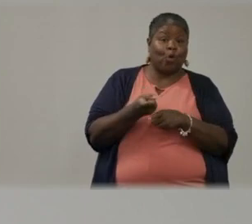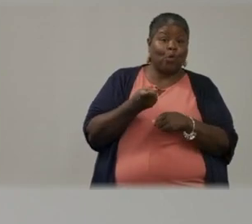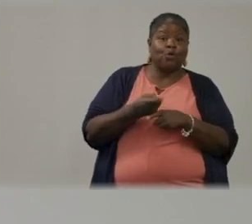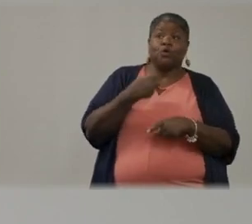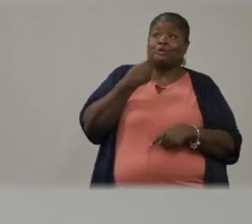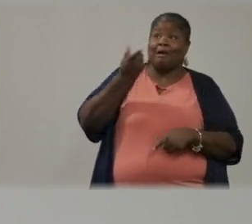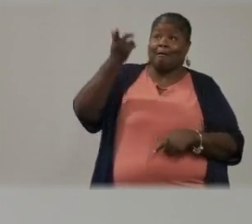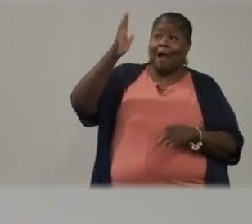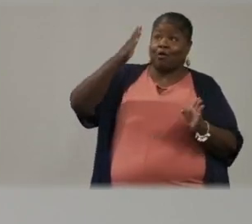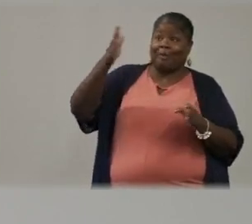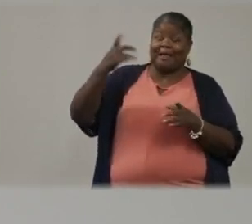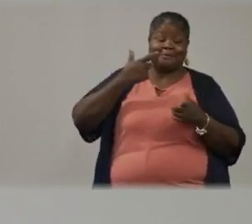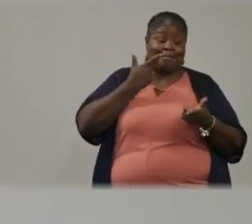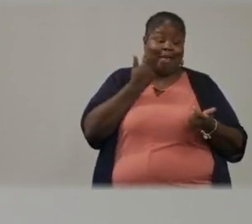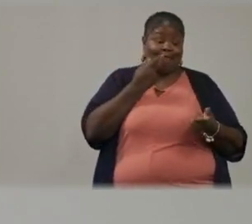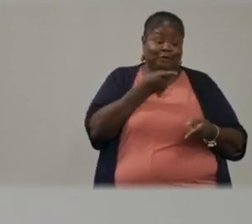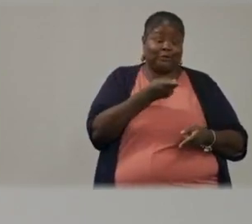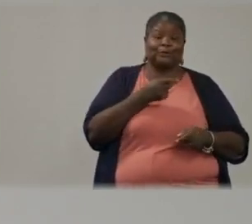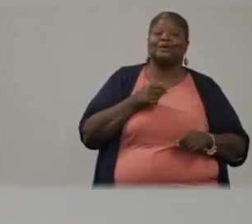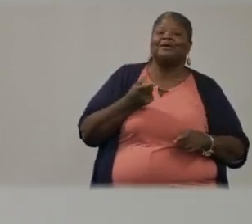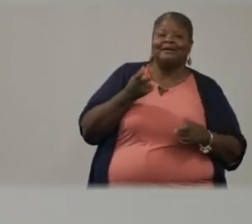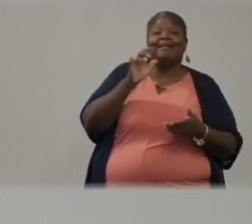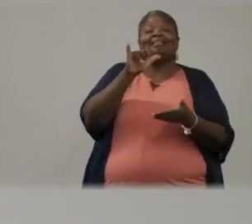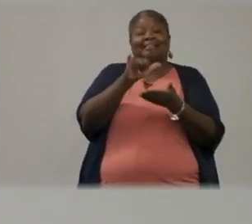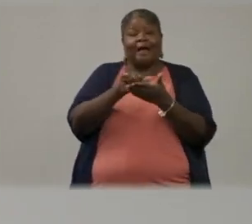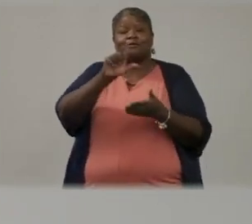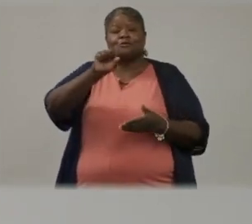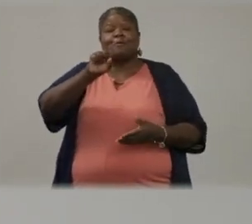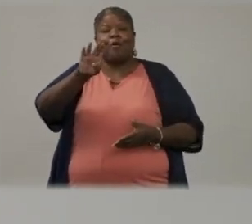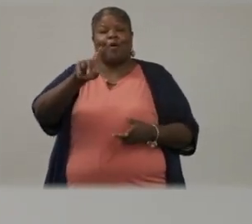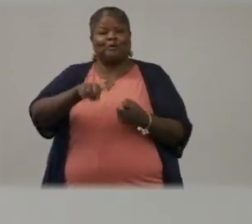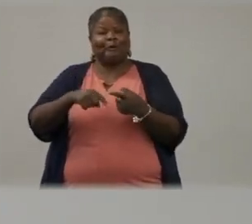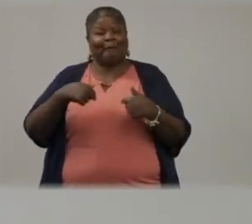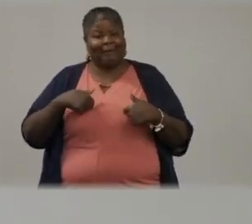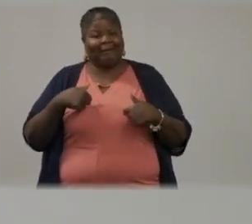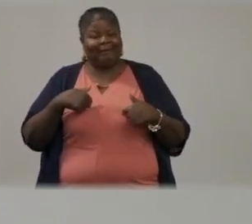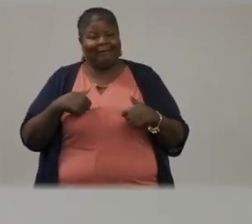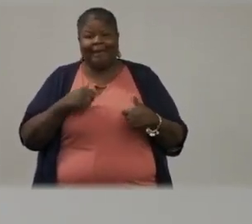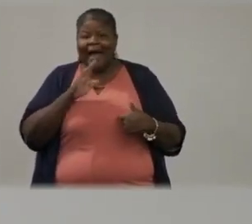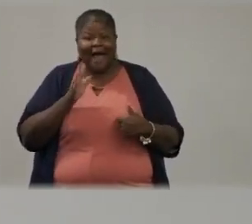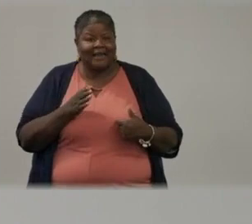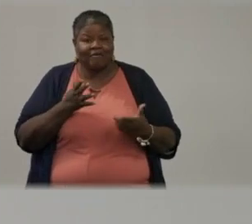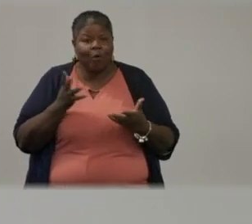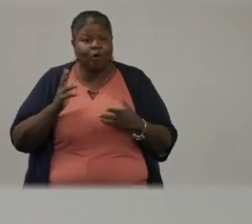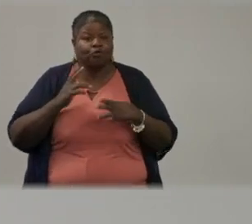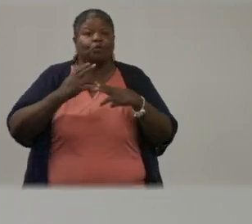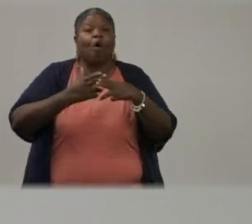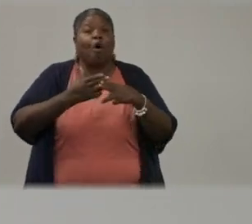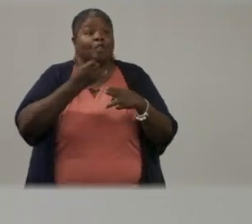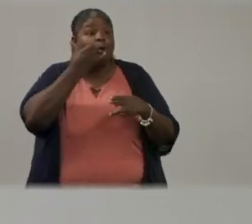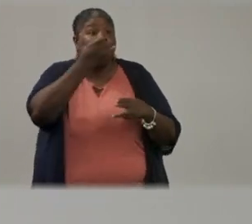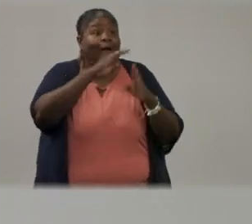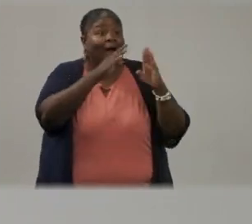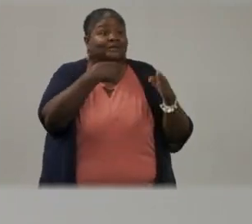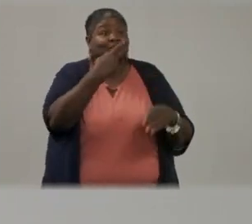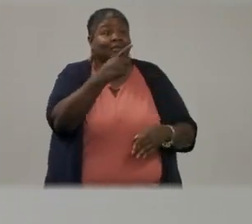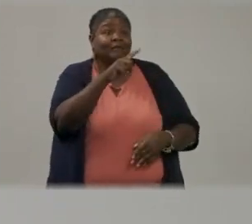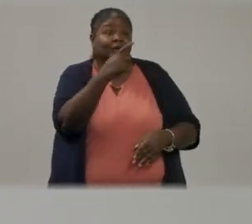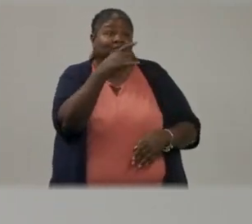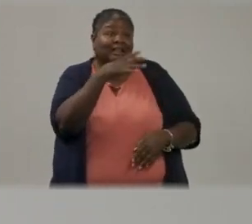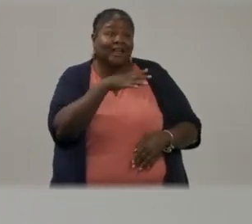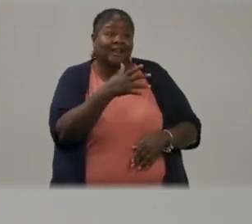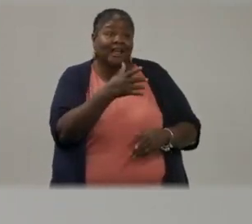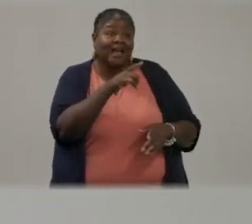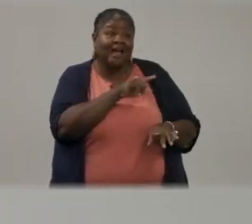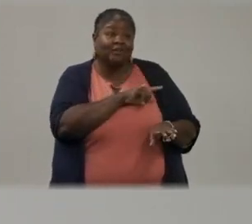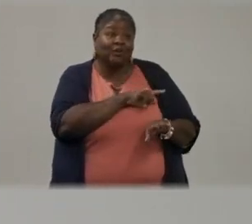your plans and he laughs at you. And that's what the Super Bowl was, because I never wanted to call the White House telling them that the First Lady had to find her